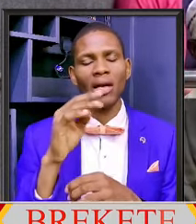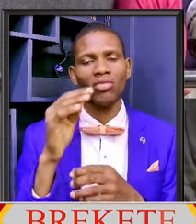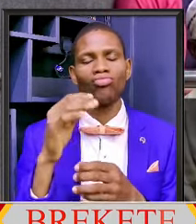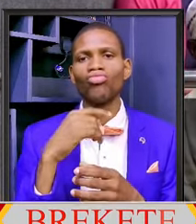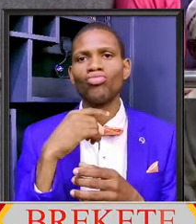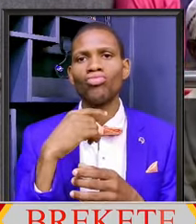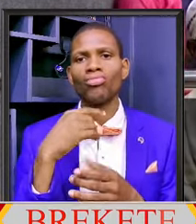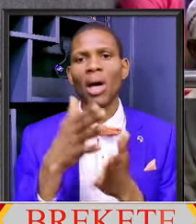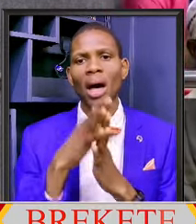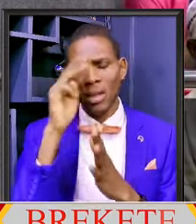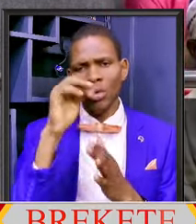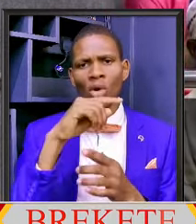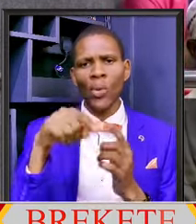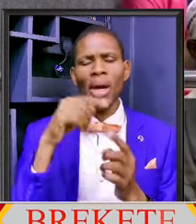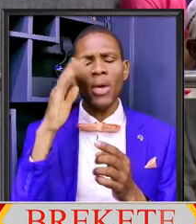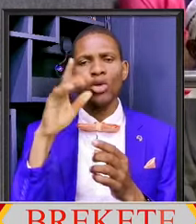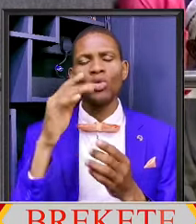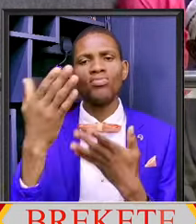Because she put